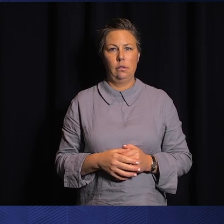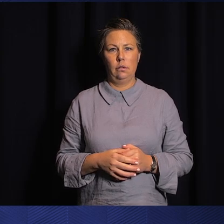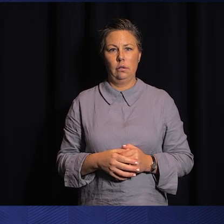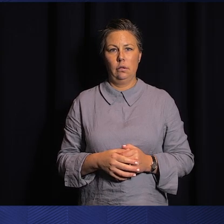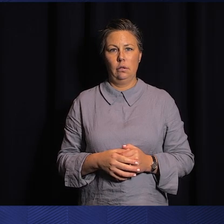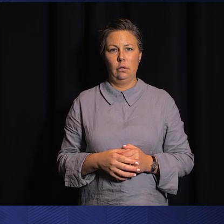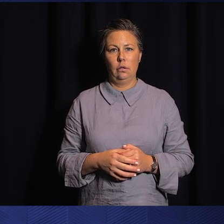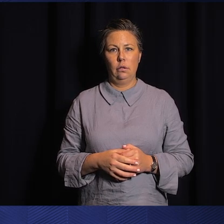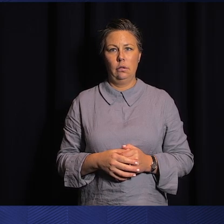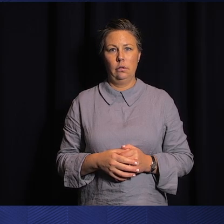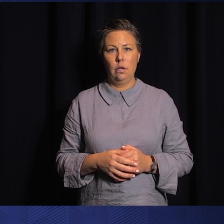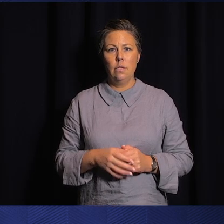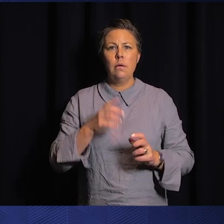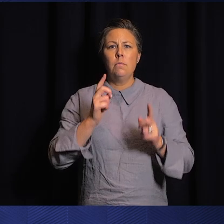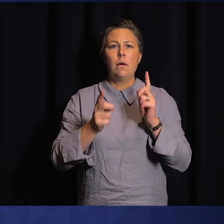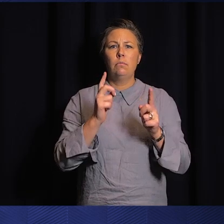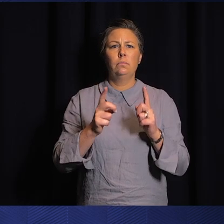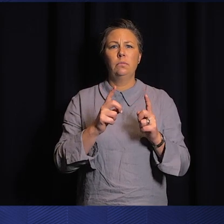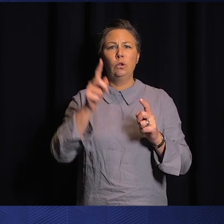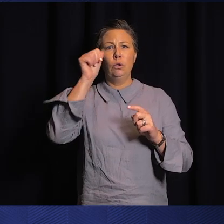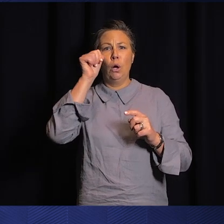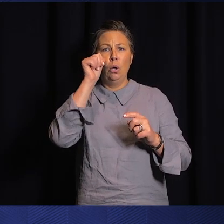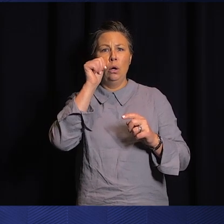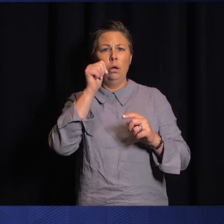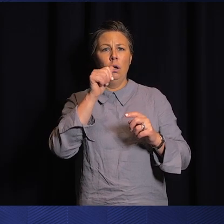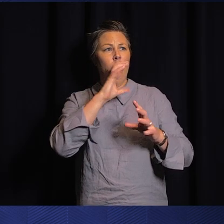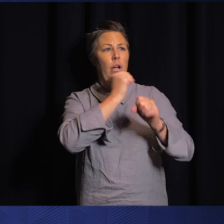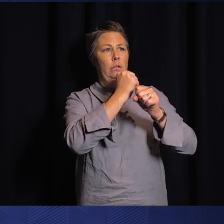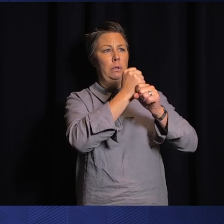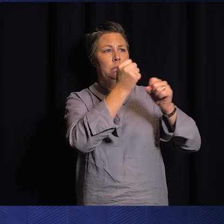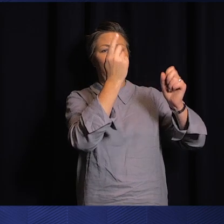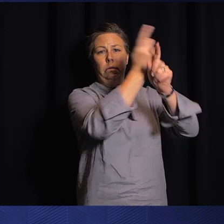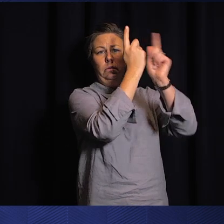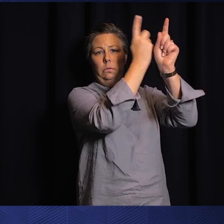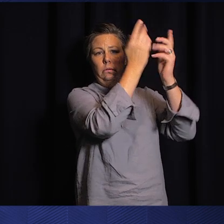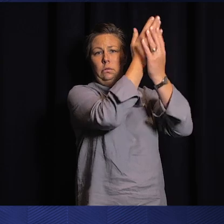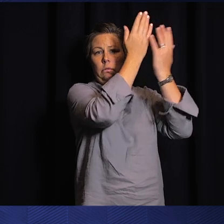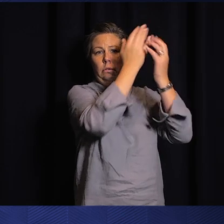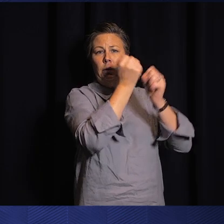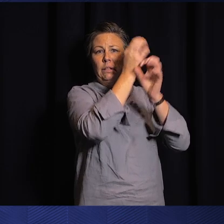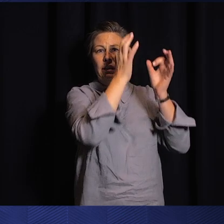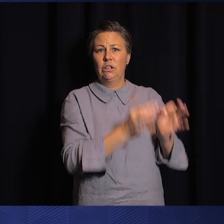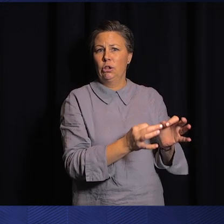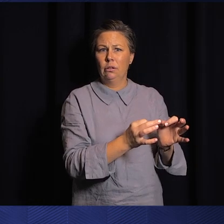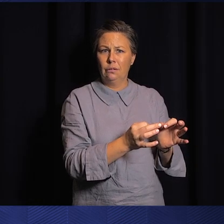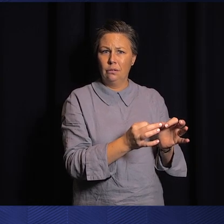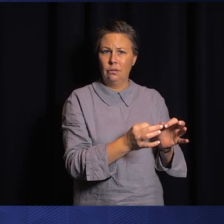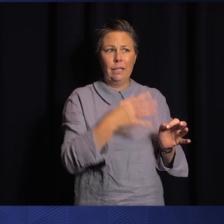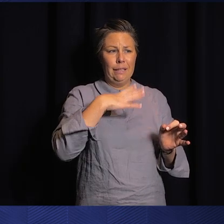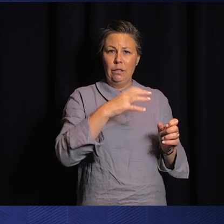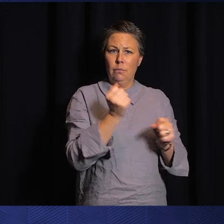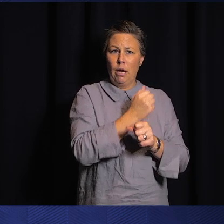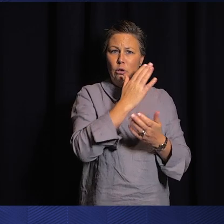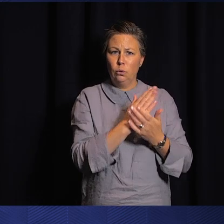state is there, and it's, and it is there is a necessity of ensuring that we have